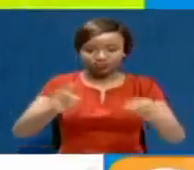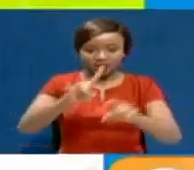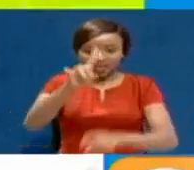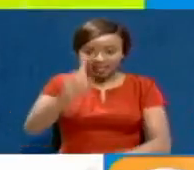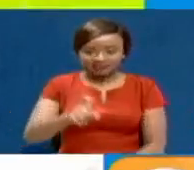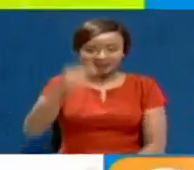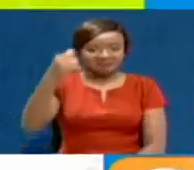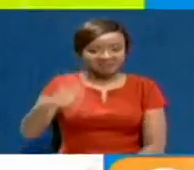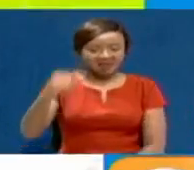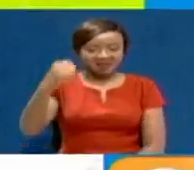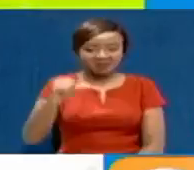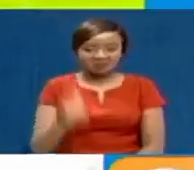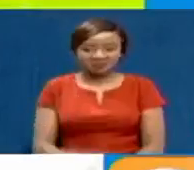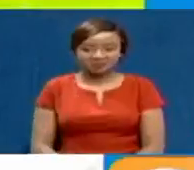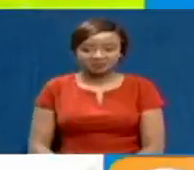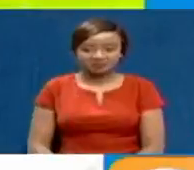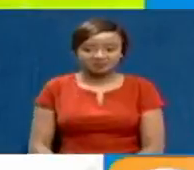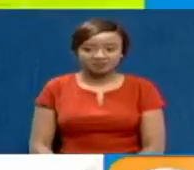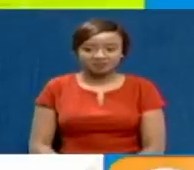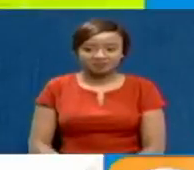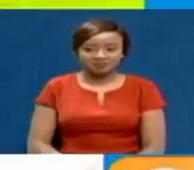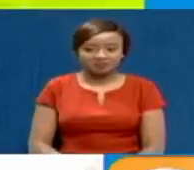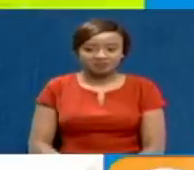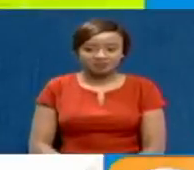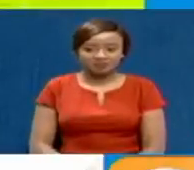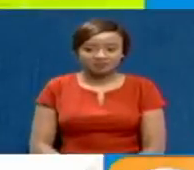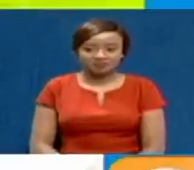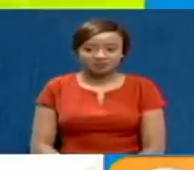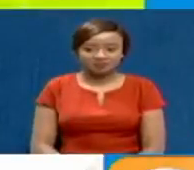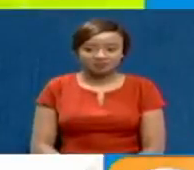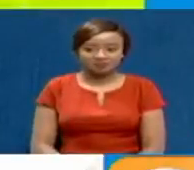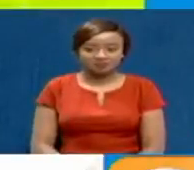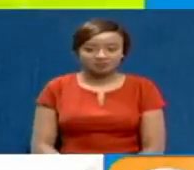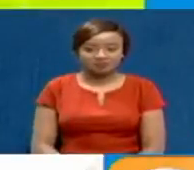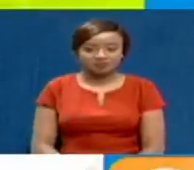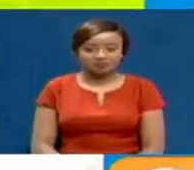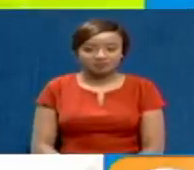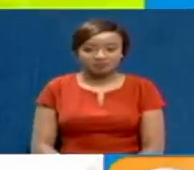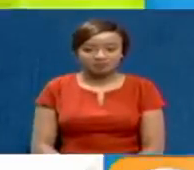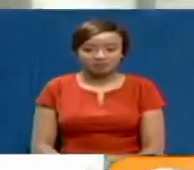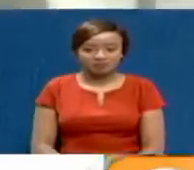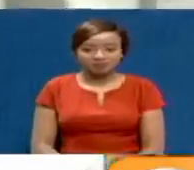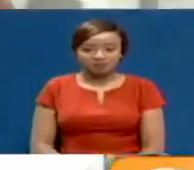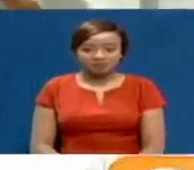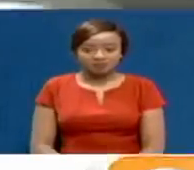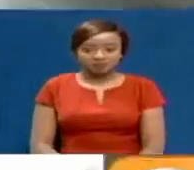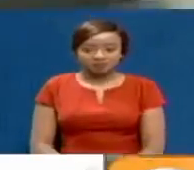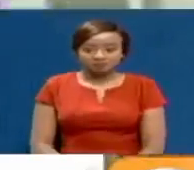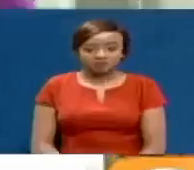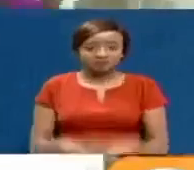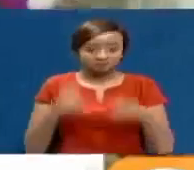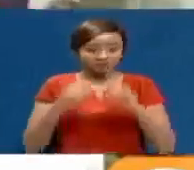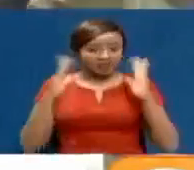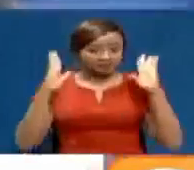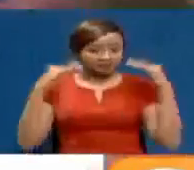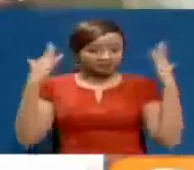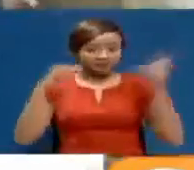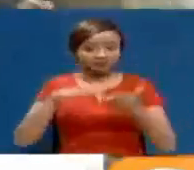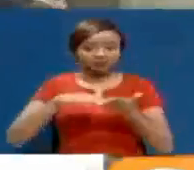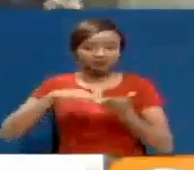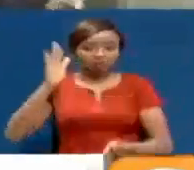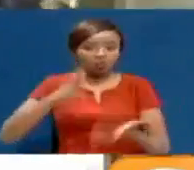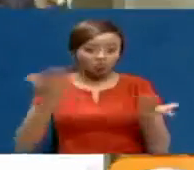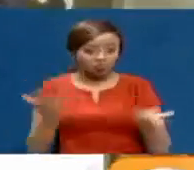the Kenya Certificate of Primary Education and the Kenya Certificate of Secondary Education. The major concern raised by